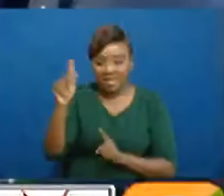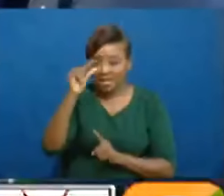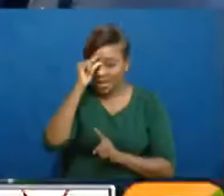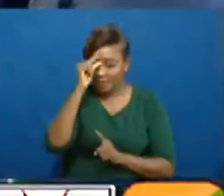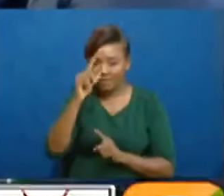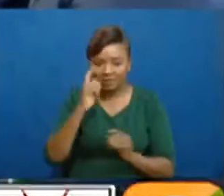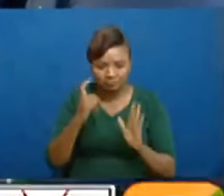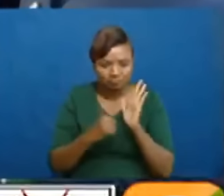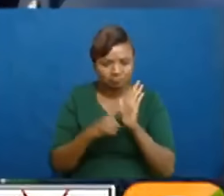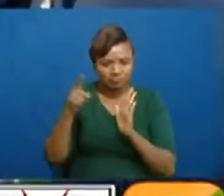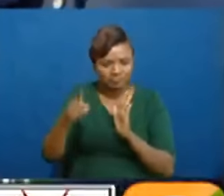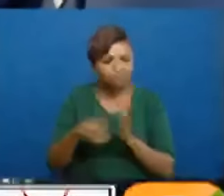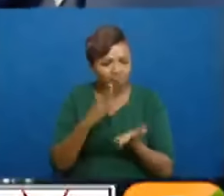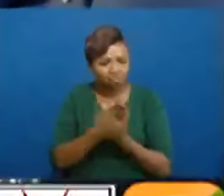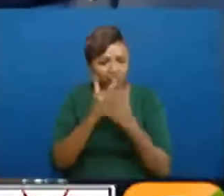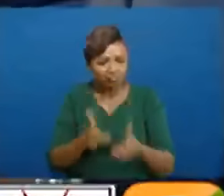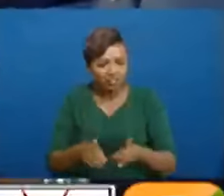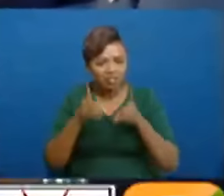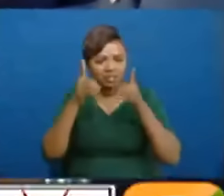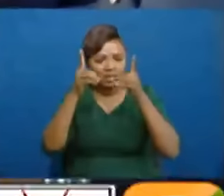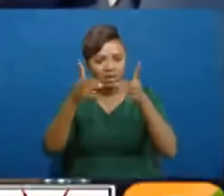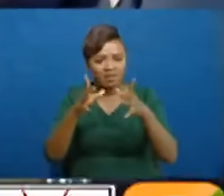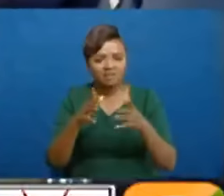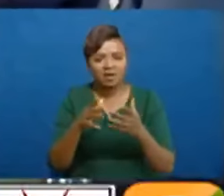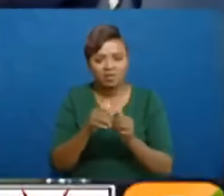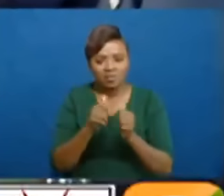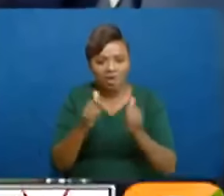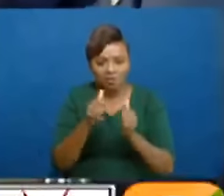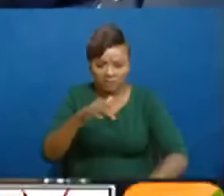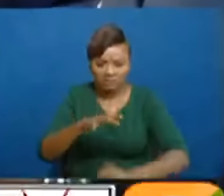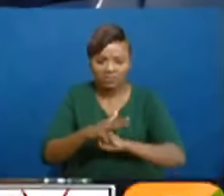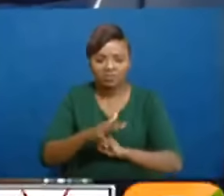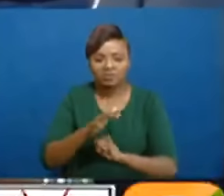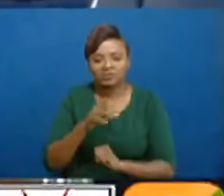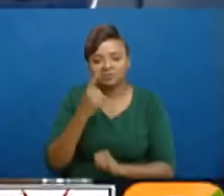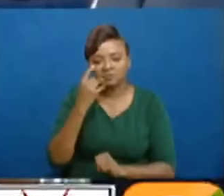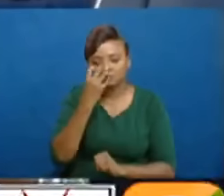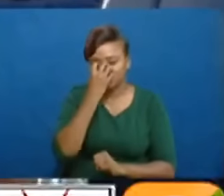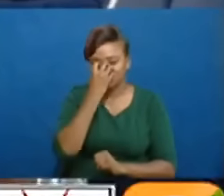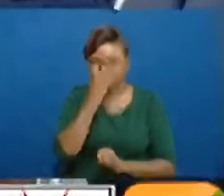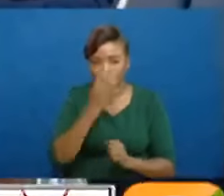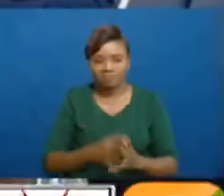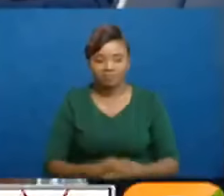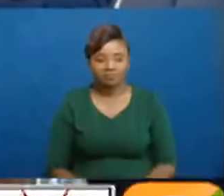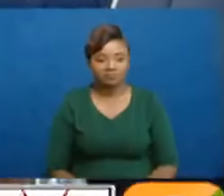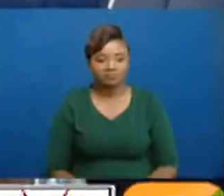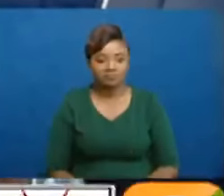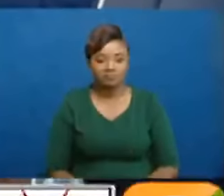circles for delivering the quota of support that mattered. Stephen Letoo, Citizen TV.